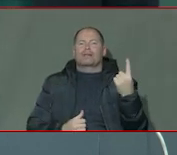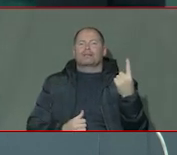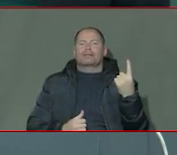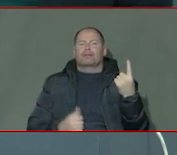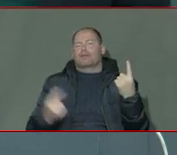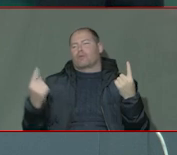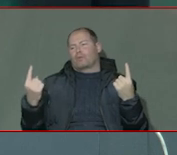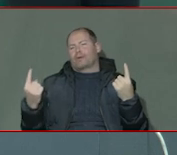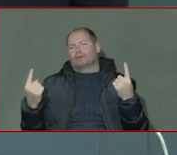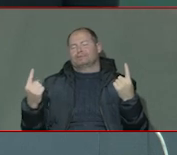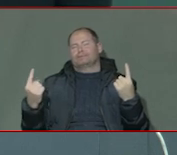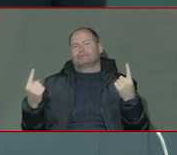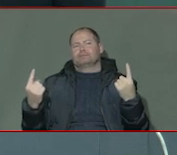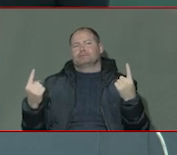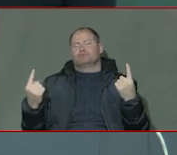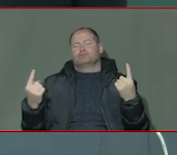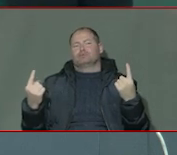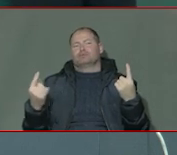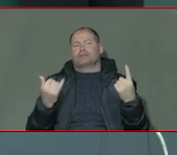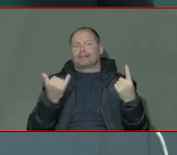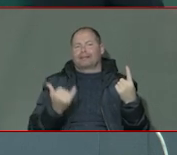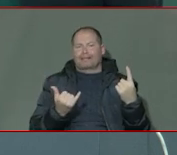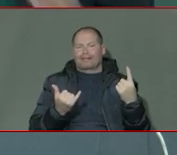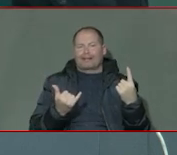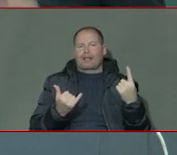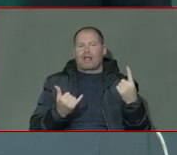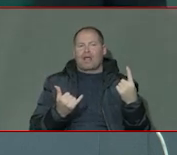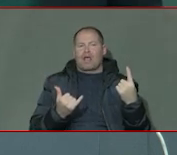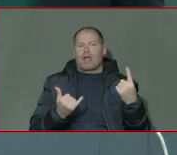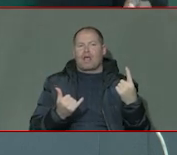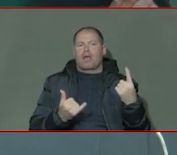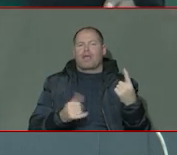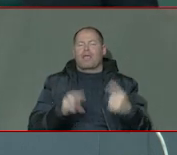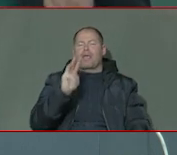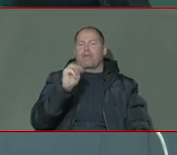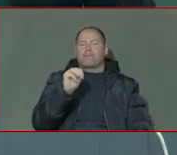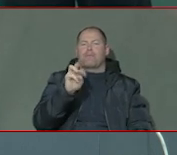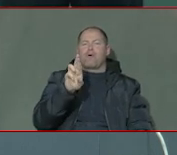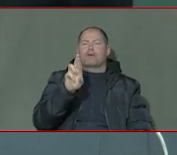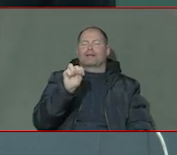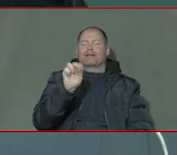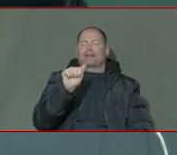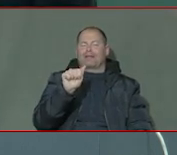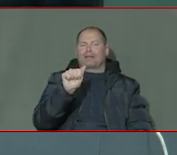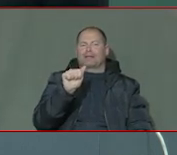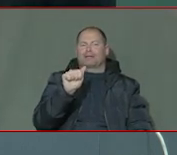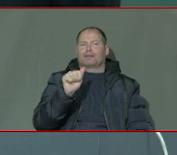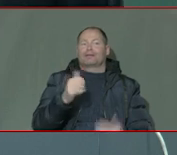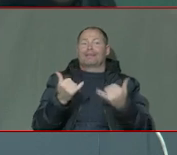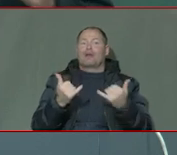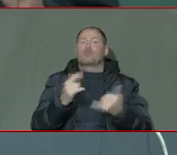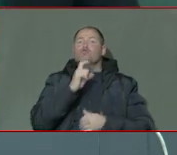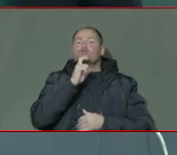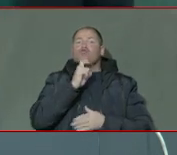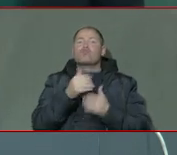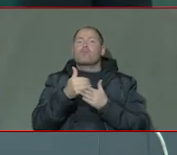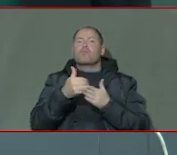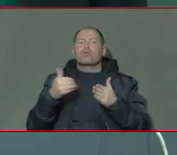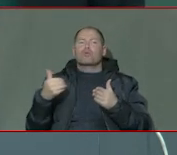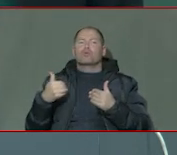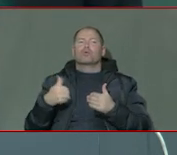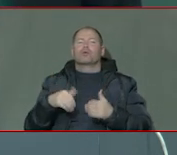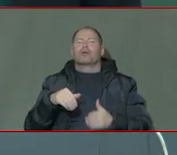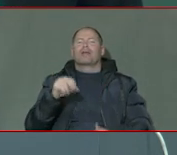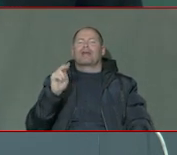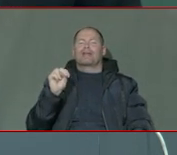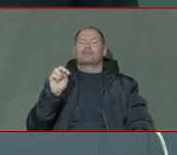acts as a template to form what? mRNA. Using free RNA